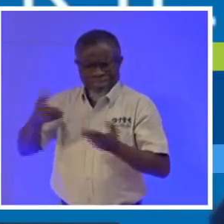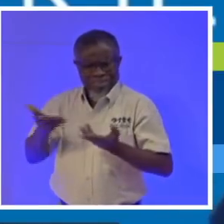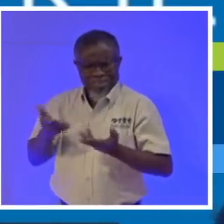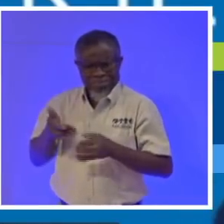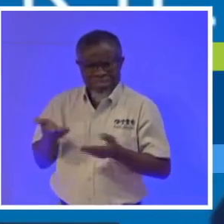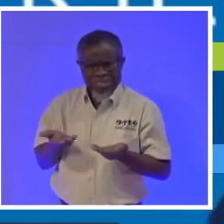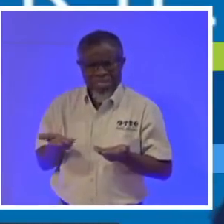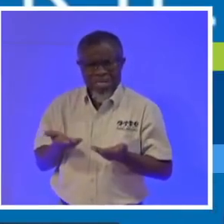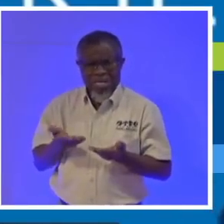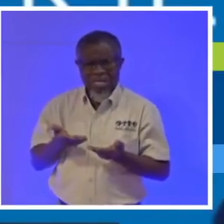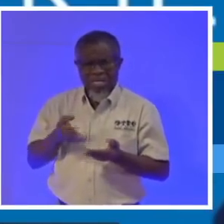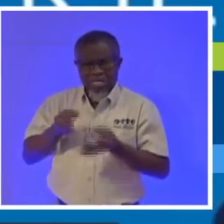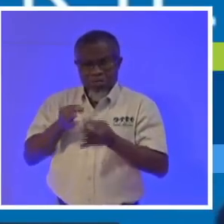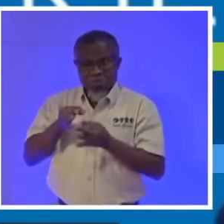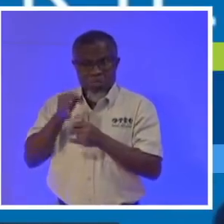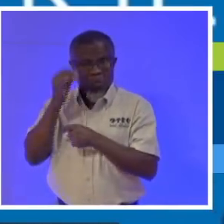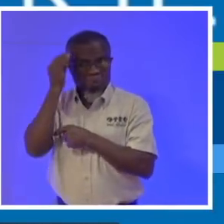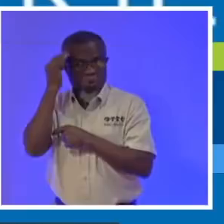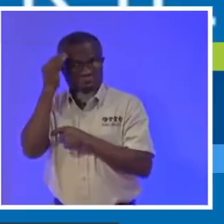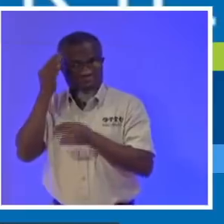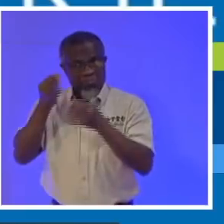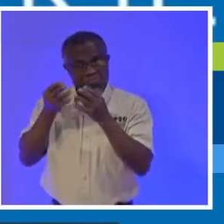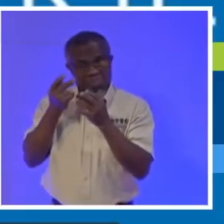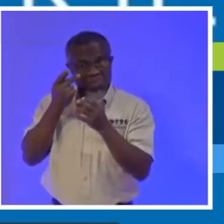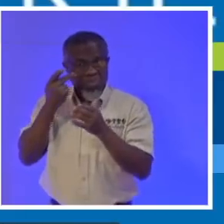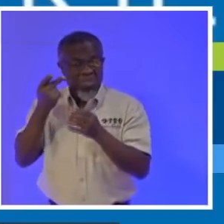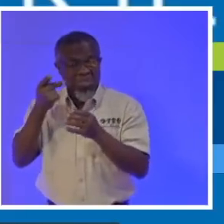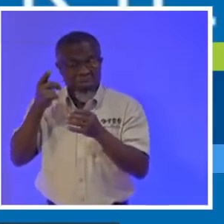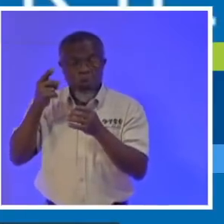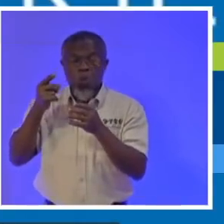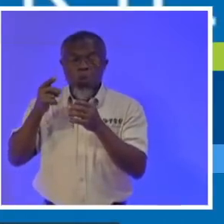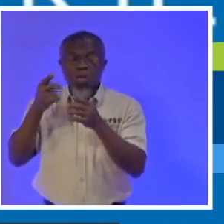is the ministry looking at that issue? Thank you very much.